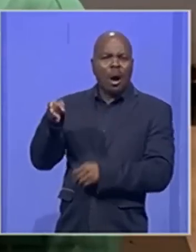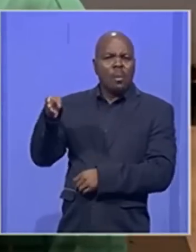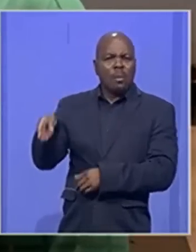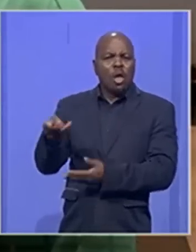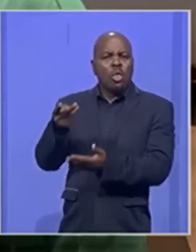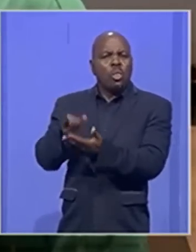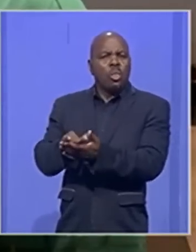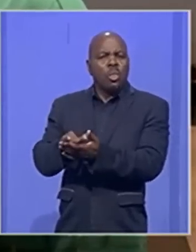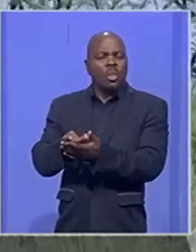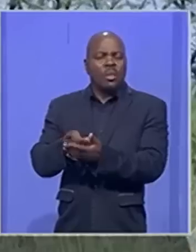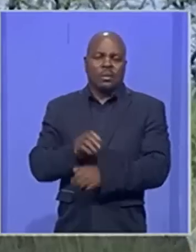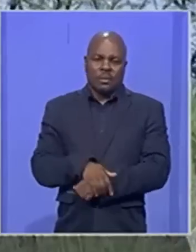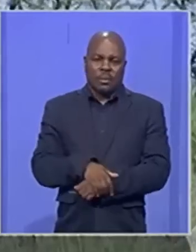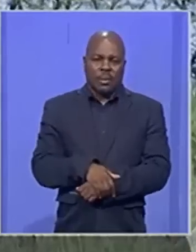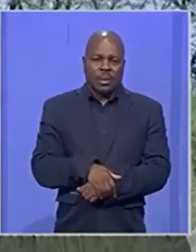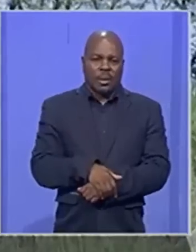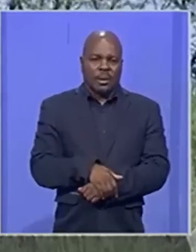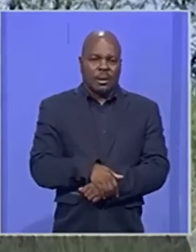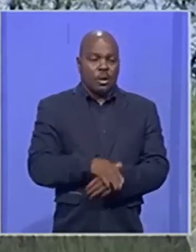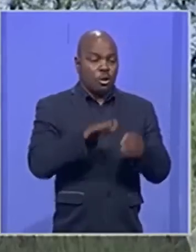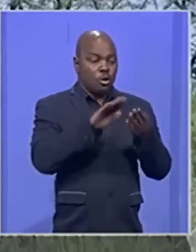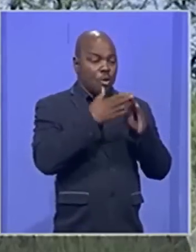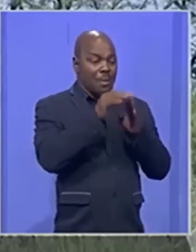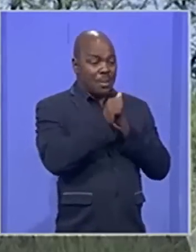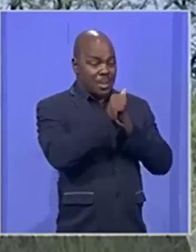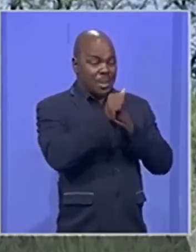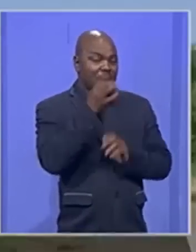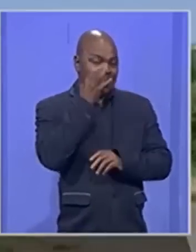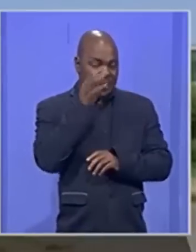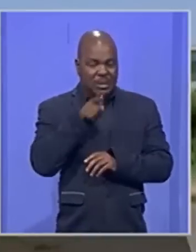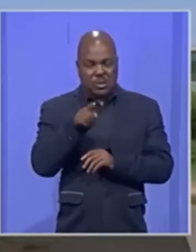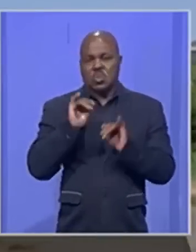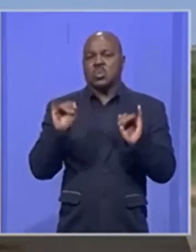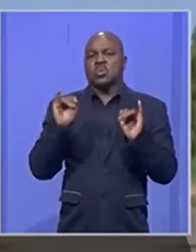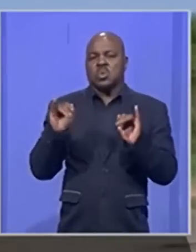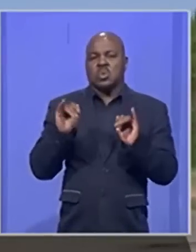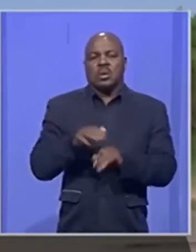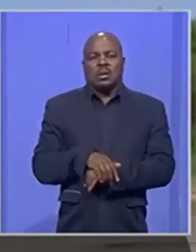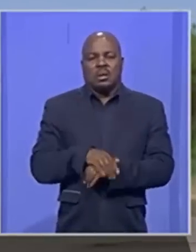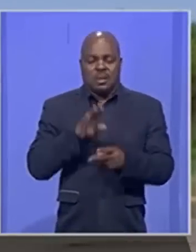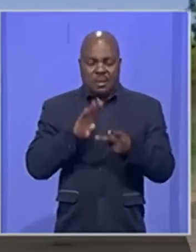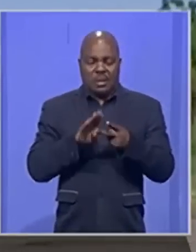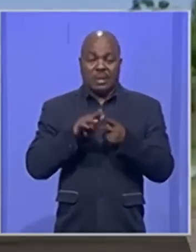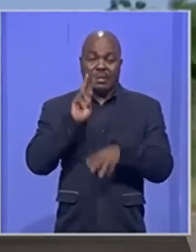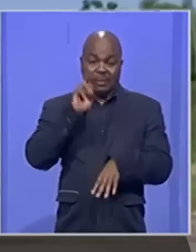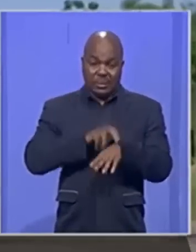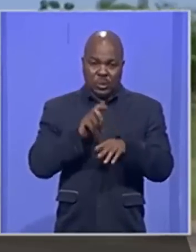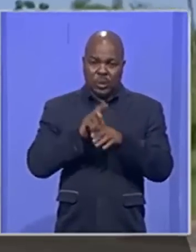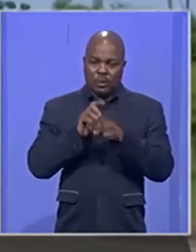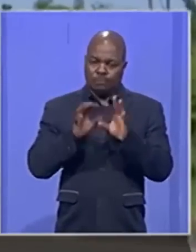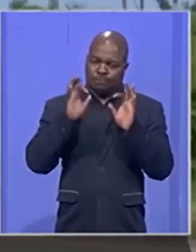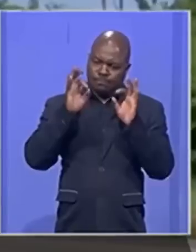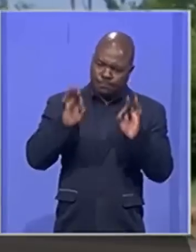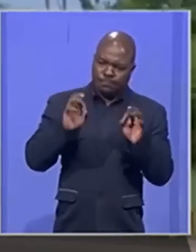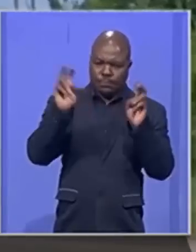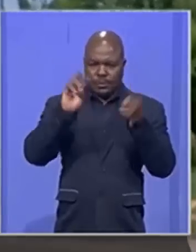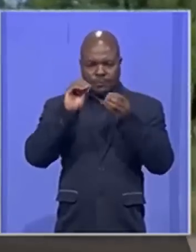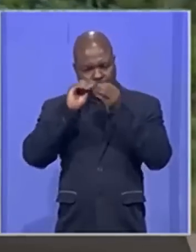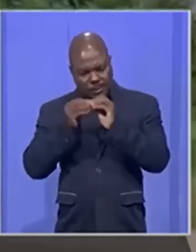di illegal connections. Baeteledipele ba selegae ba re maemo ano a tlhobaetsa mme go tlhokega go tsengwa motlakase o